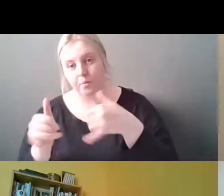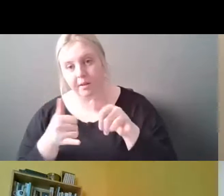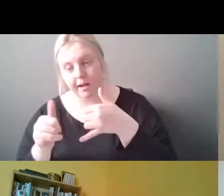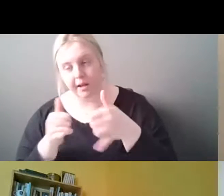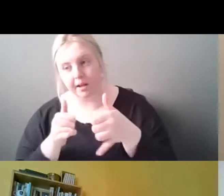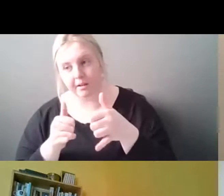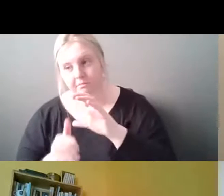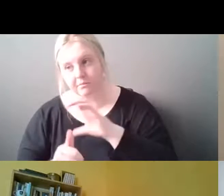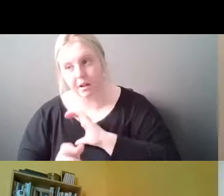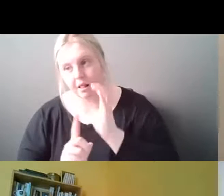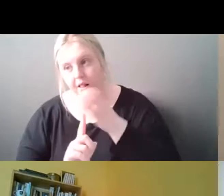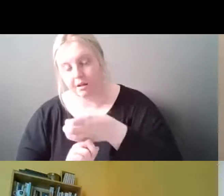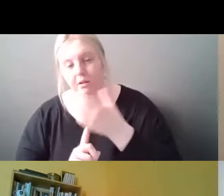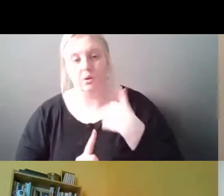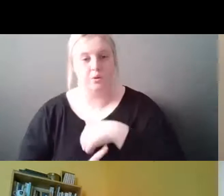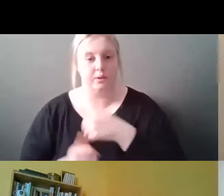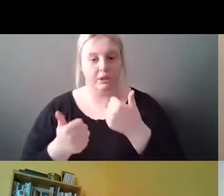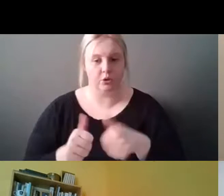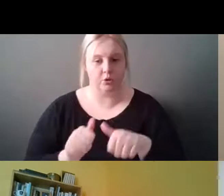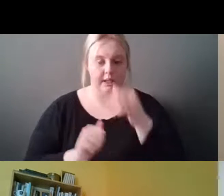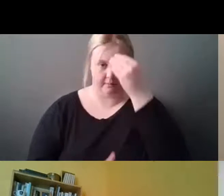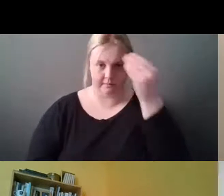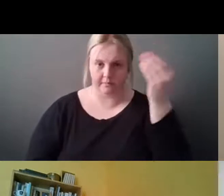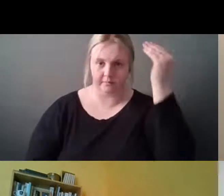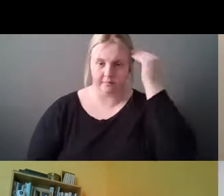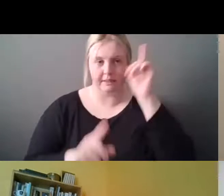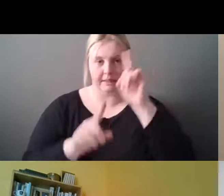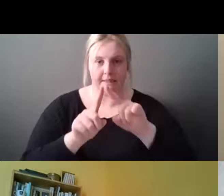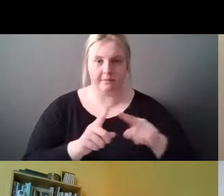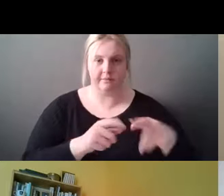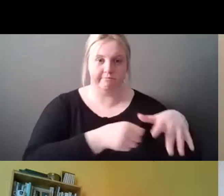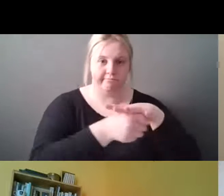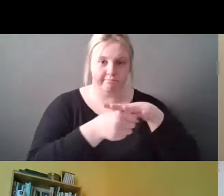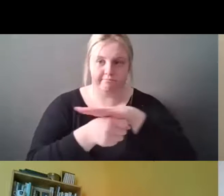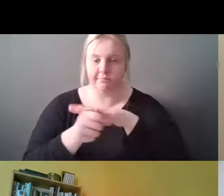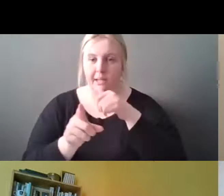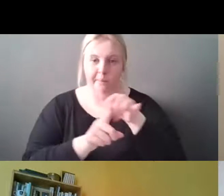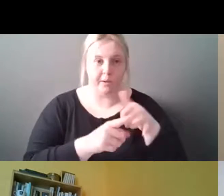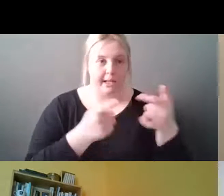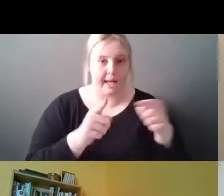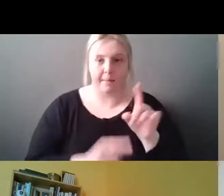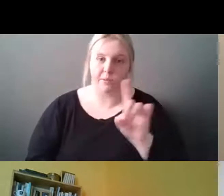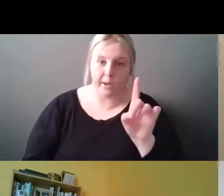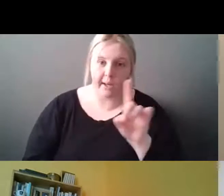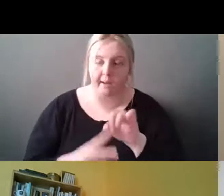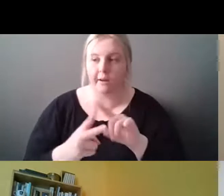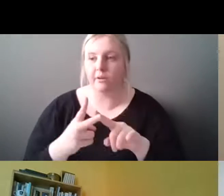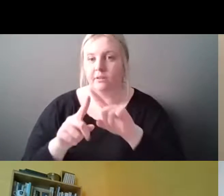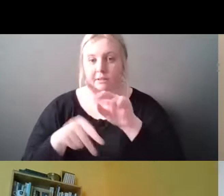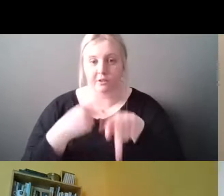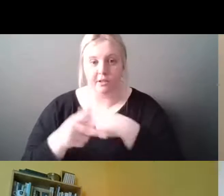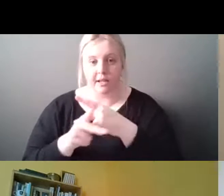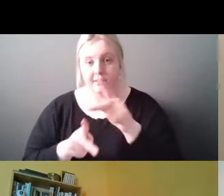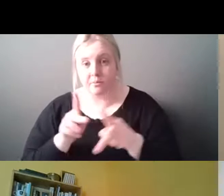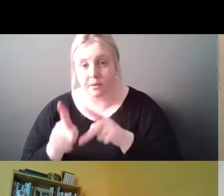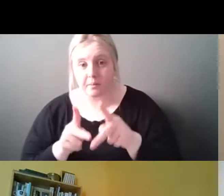we really try to, keep in mind the various locations that, bullying behavior can occur, the different types of people, whether